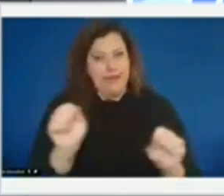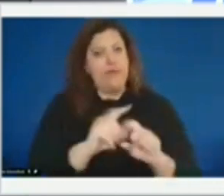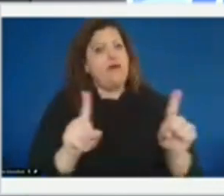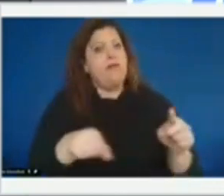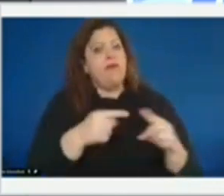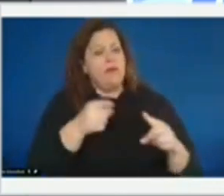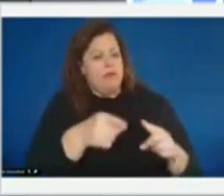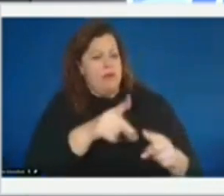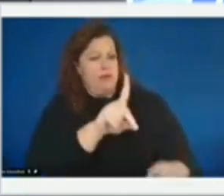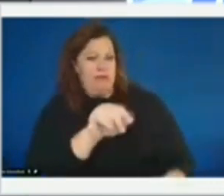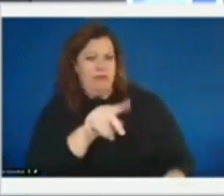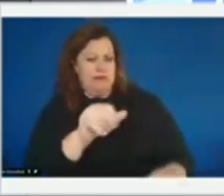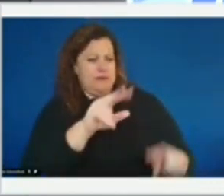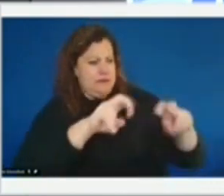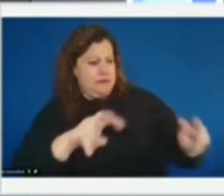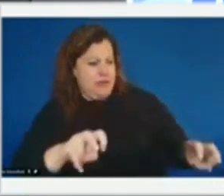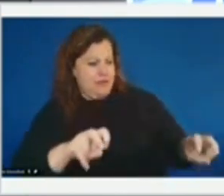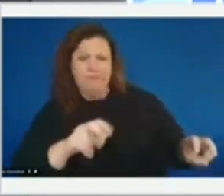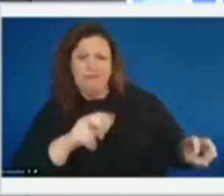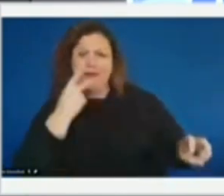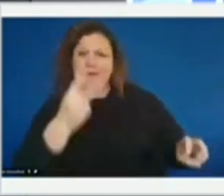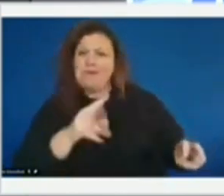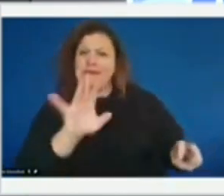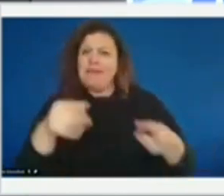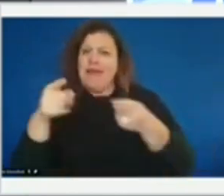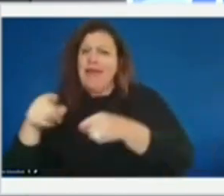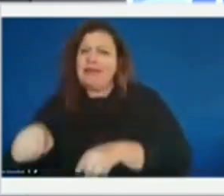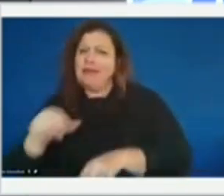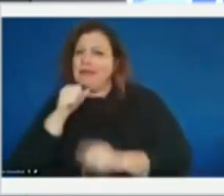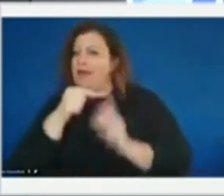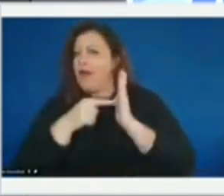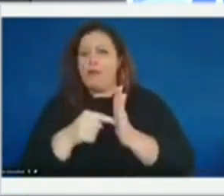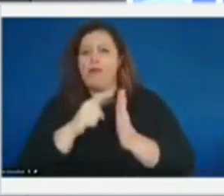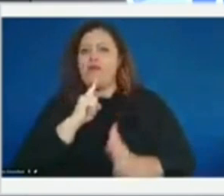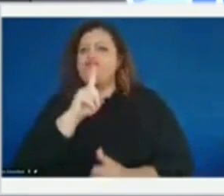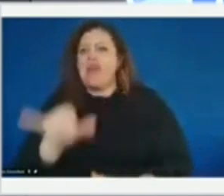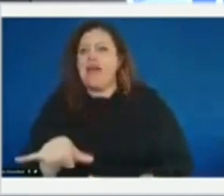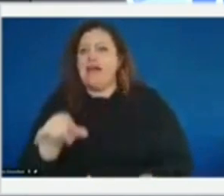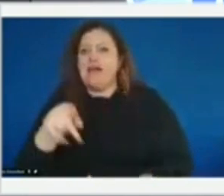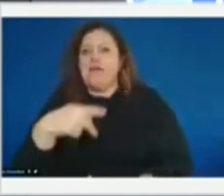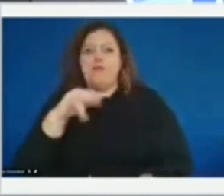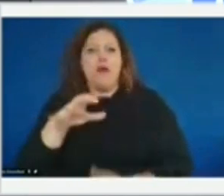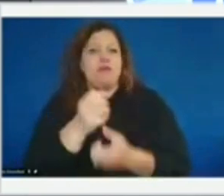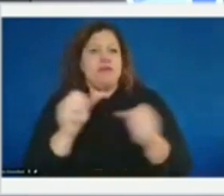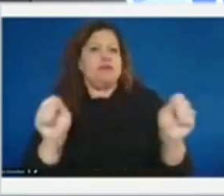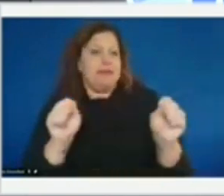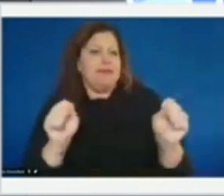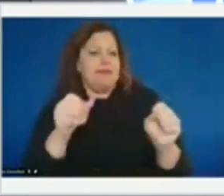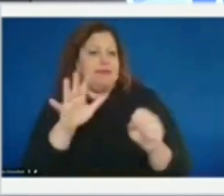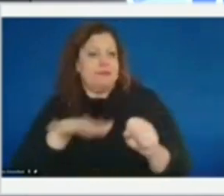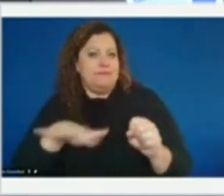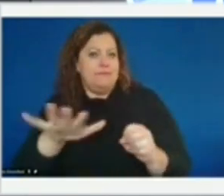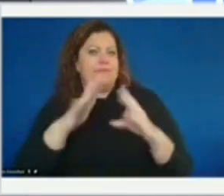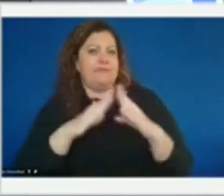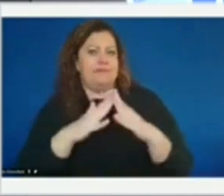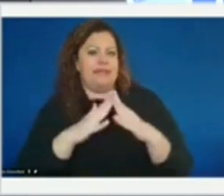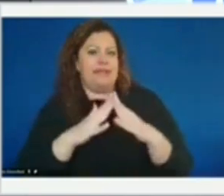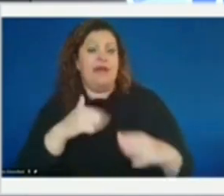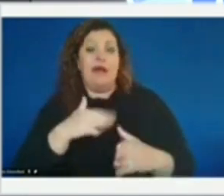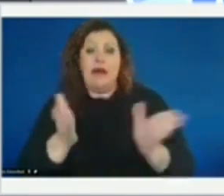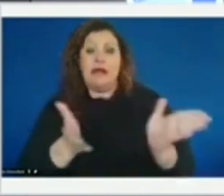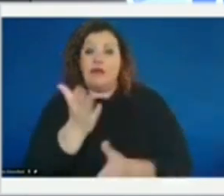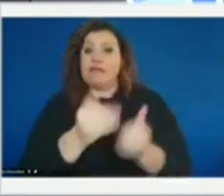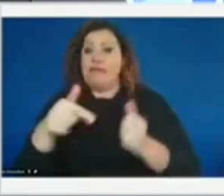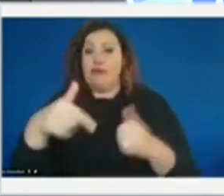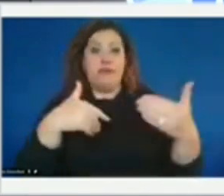these incidents don't represent the reality of public safety within the city. And I'd encourage everybody in this room to